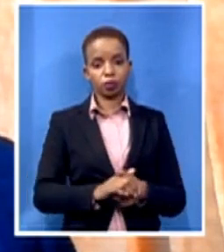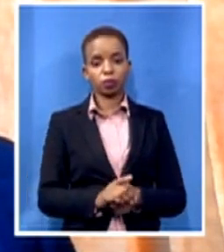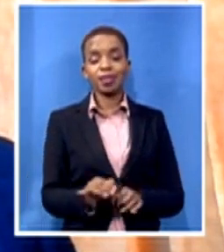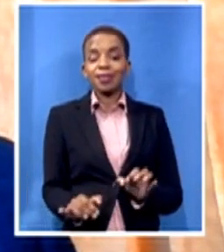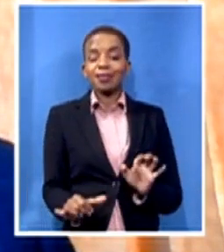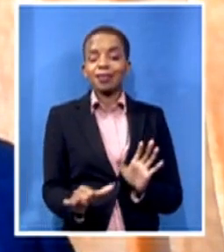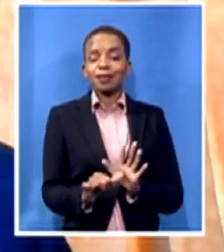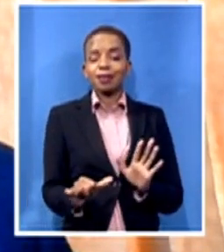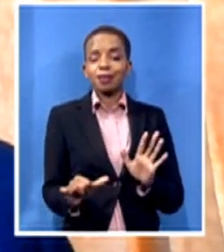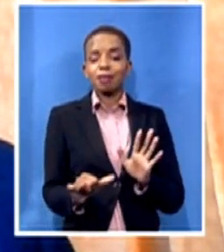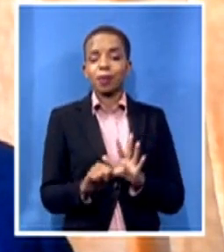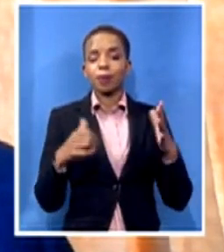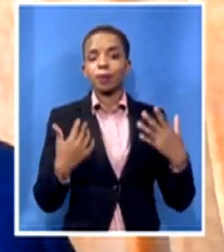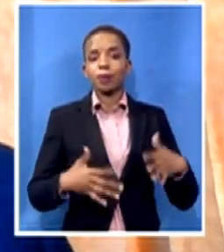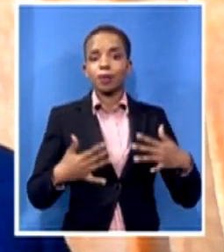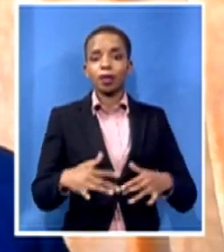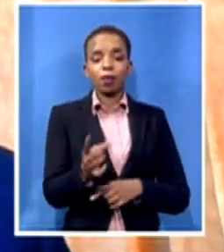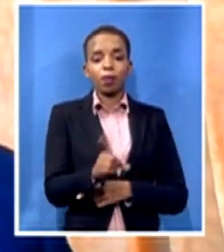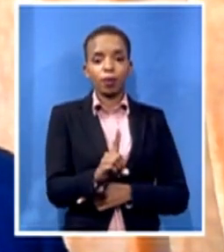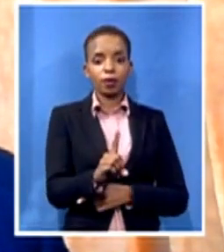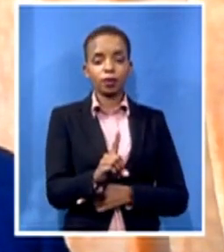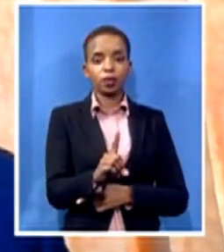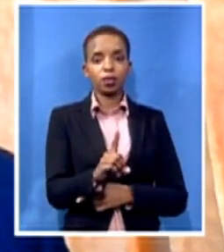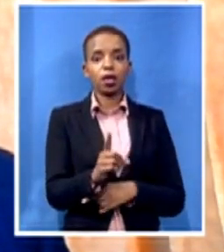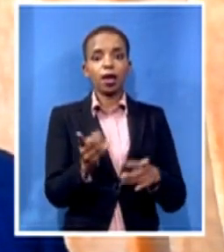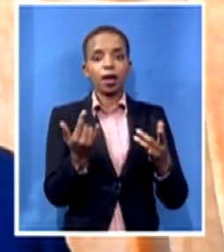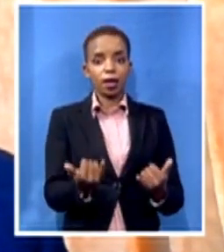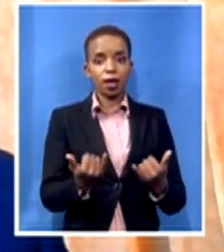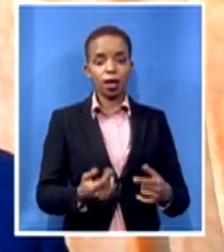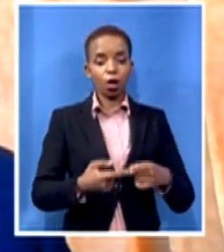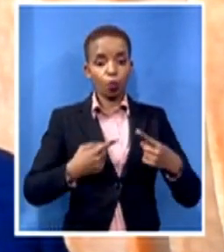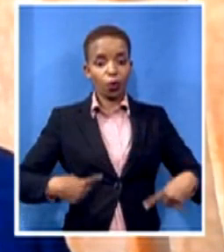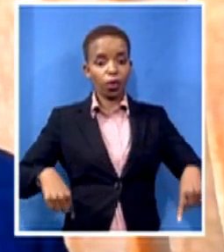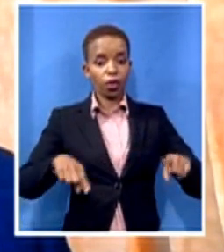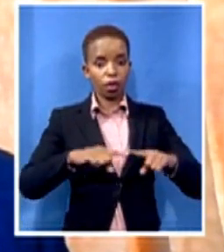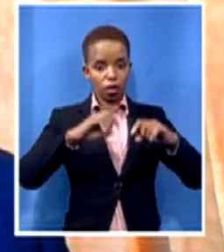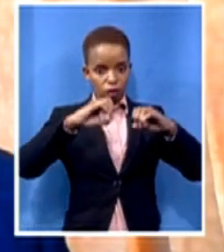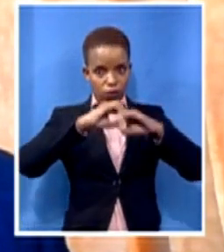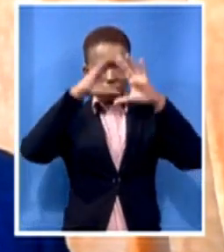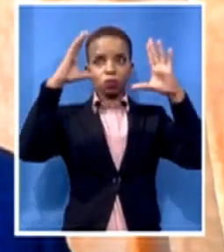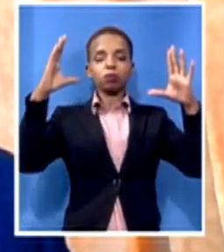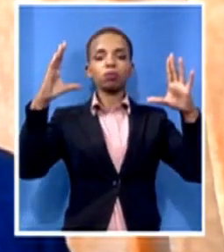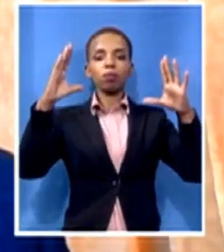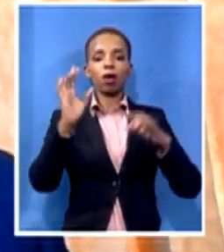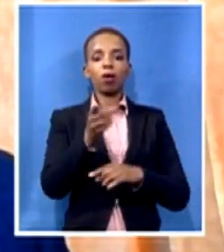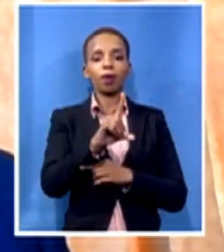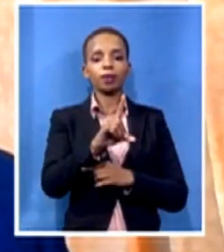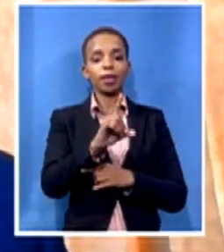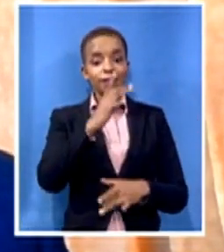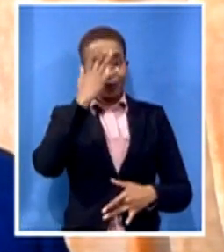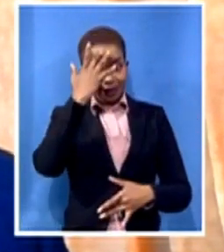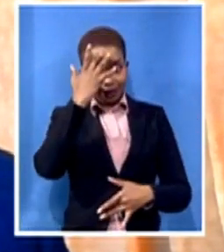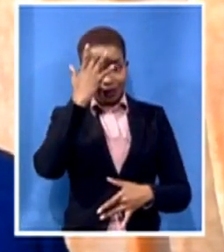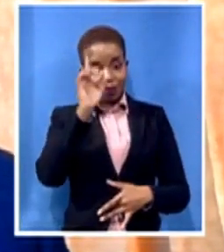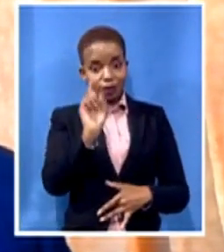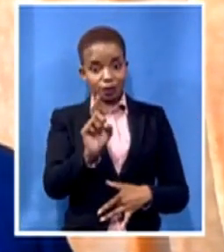are now understanding is the fact that COVID-19 may not necessarily be mild in